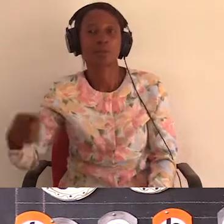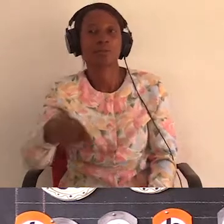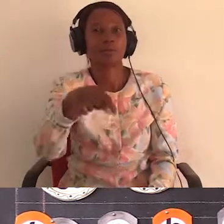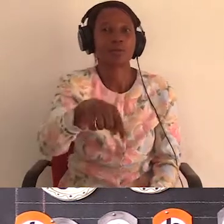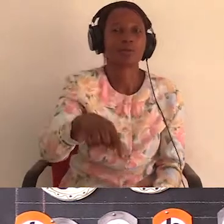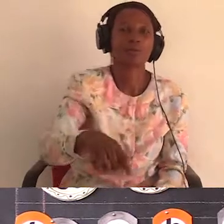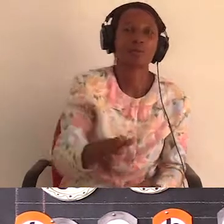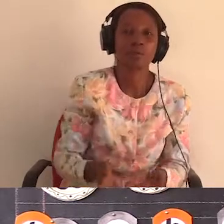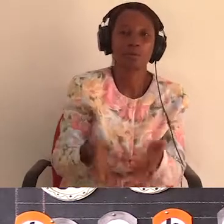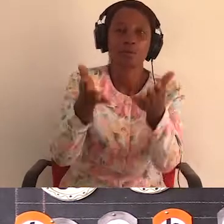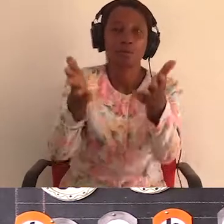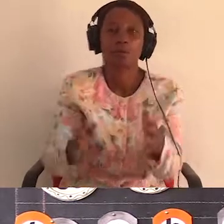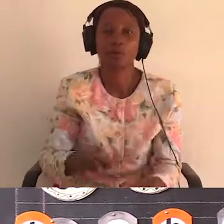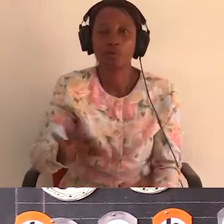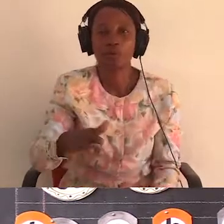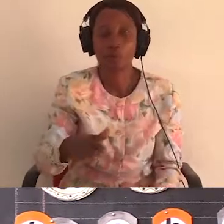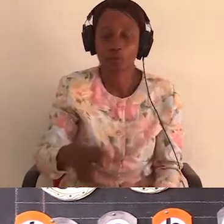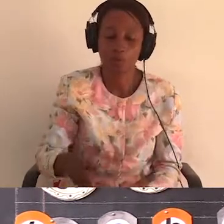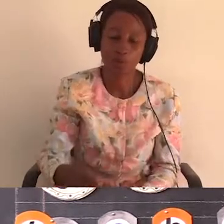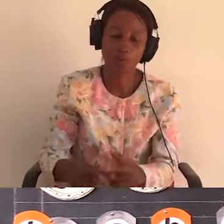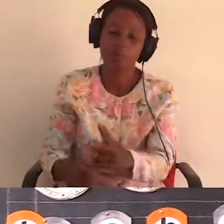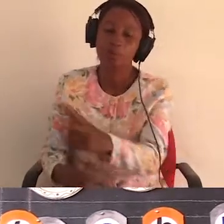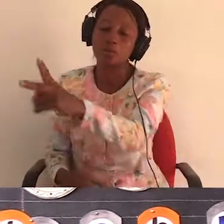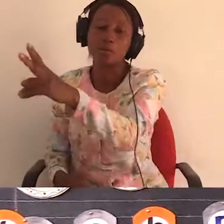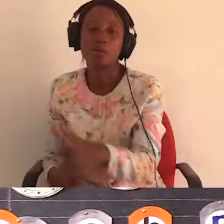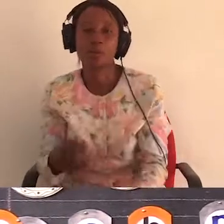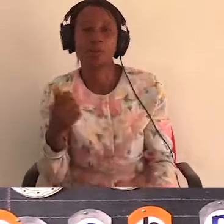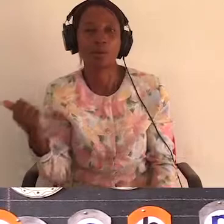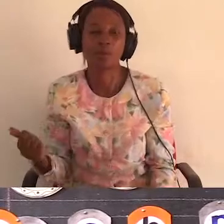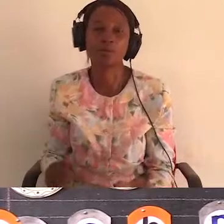cutouts, and then we try to match them. If I call a